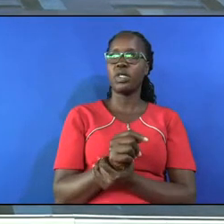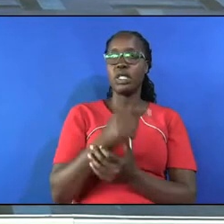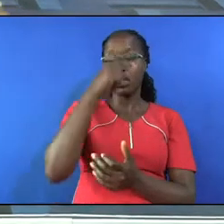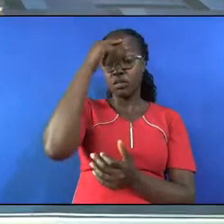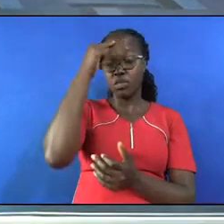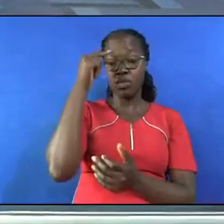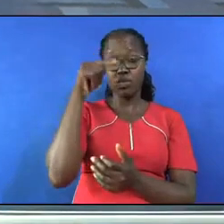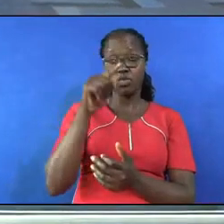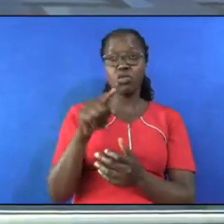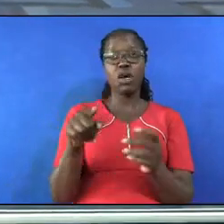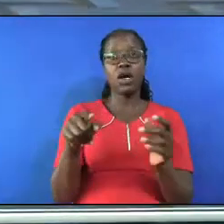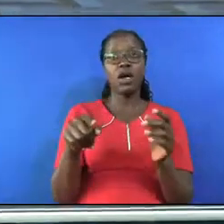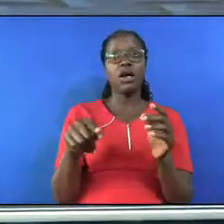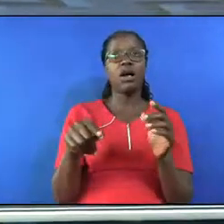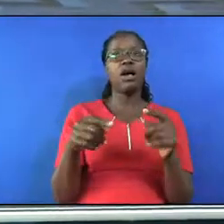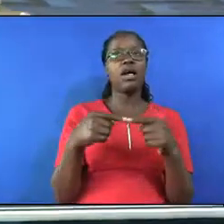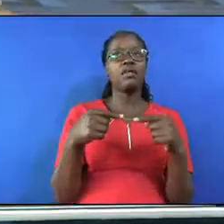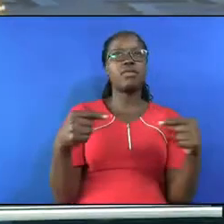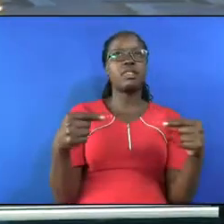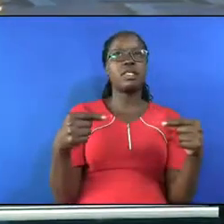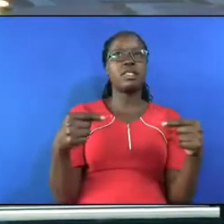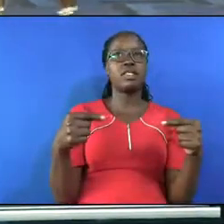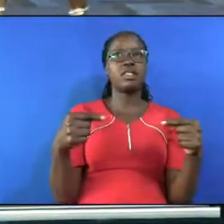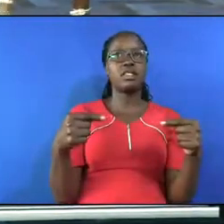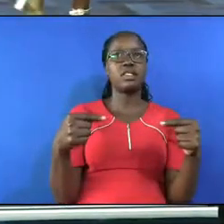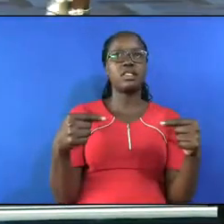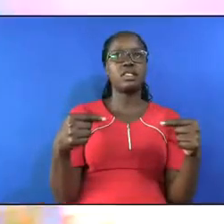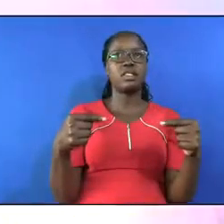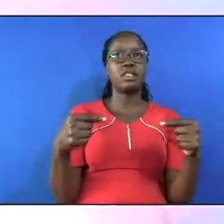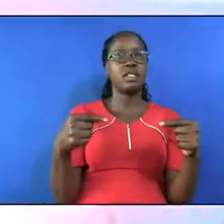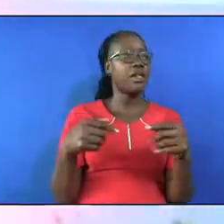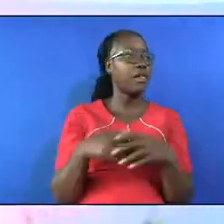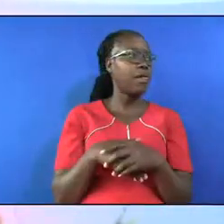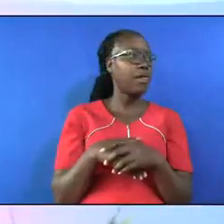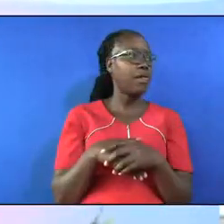Psalm 8, verse 2. Yes, Bruno?